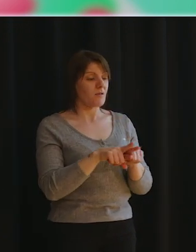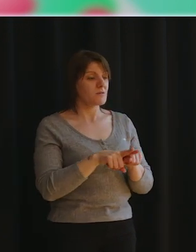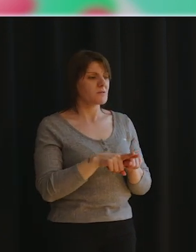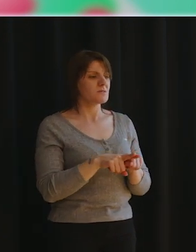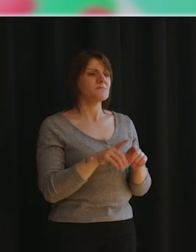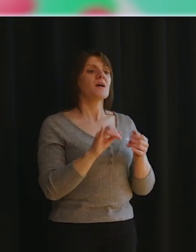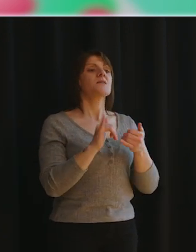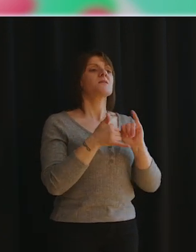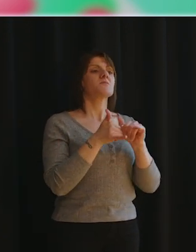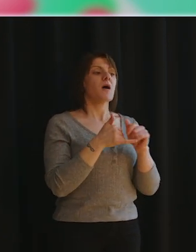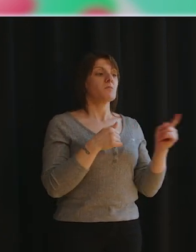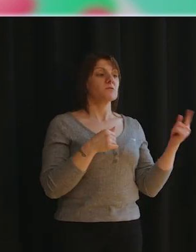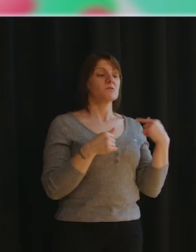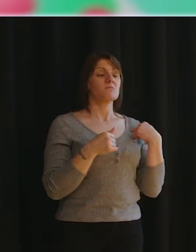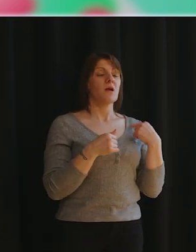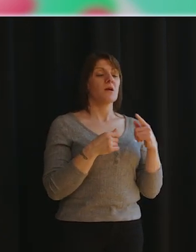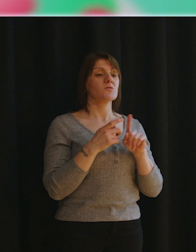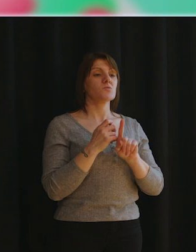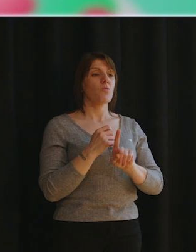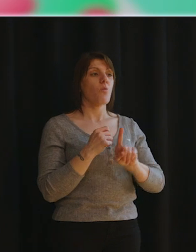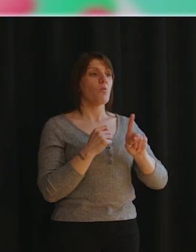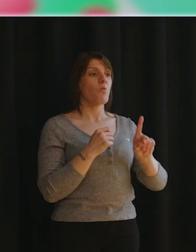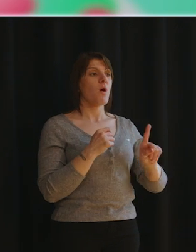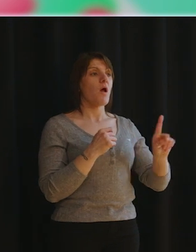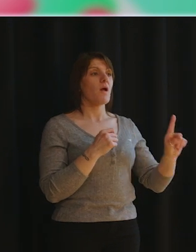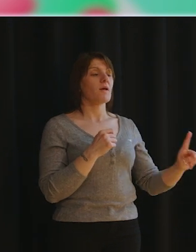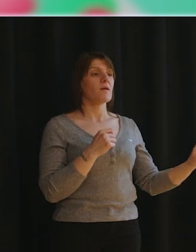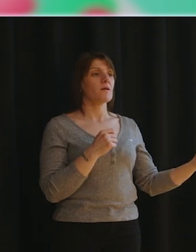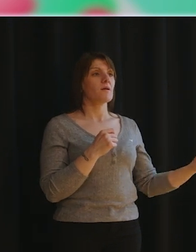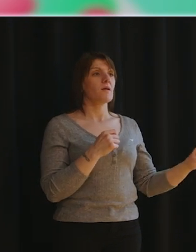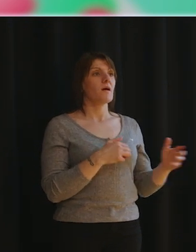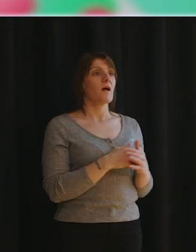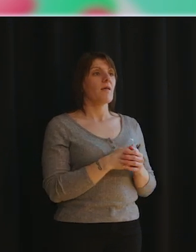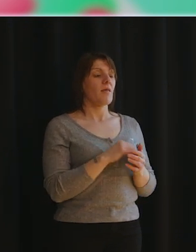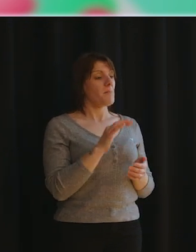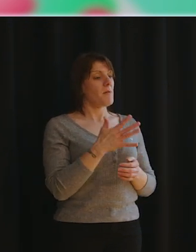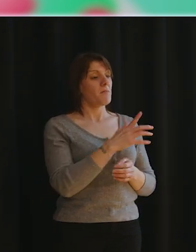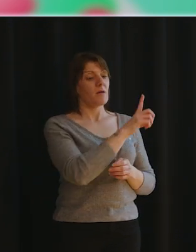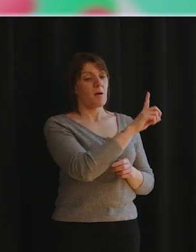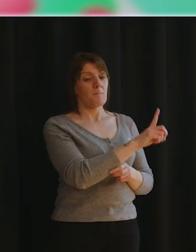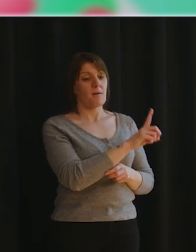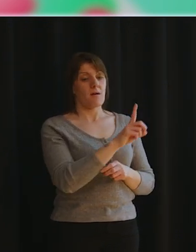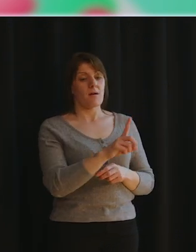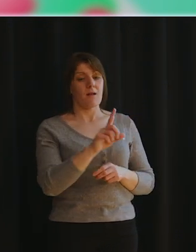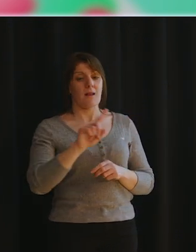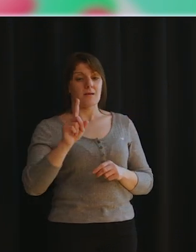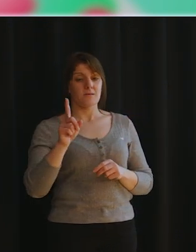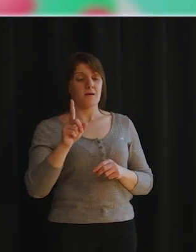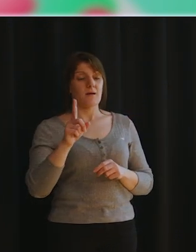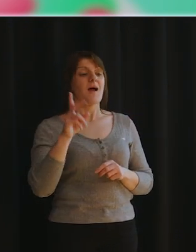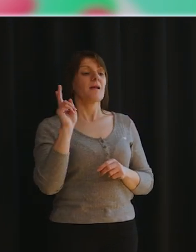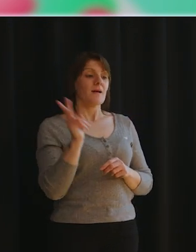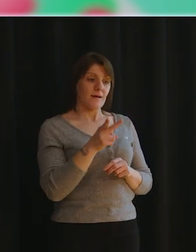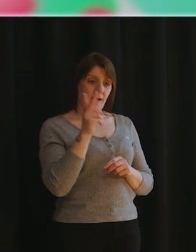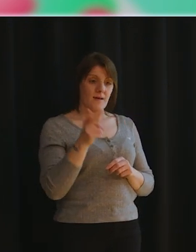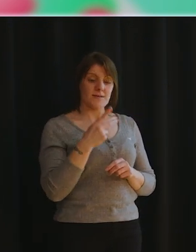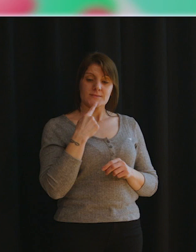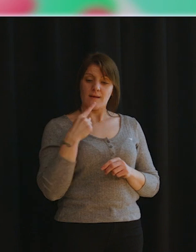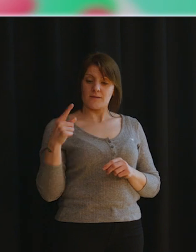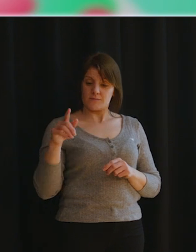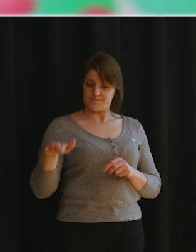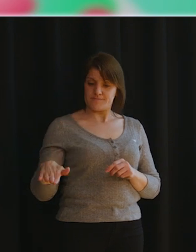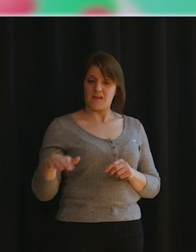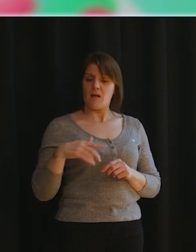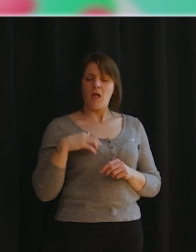shelf, walk away, and then come back a little later and say, let's see if we can put the books back on the